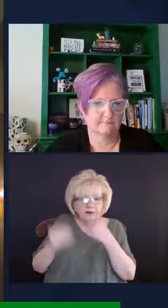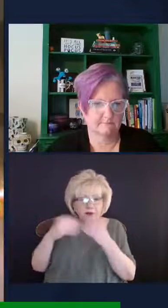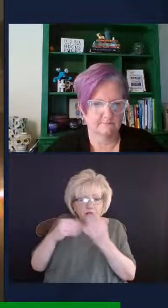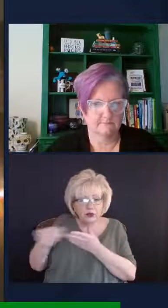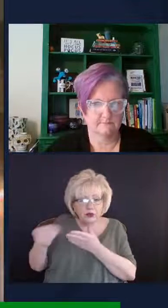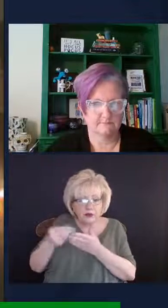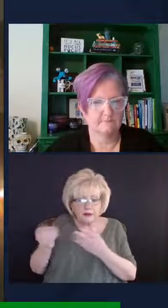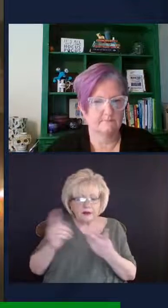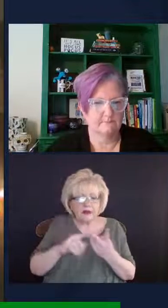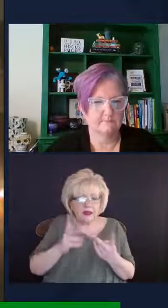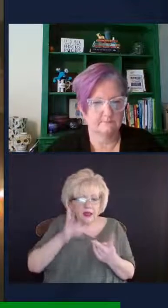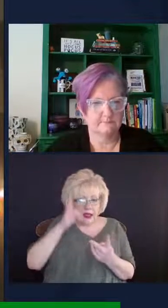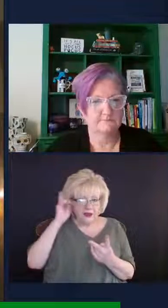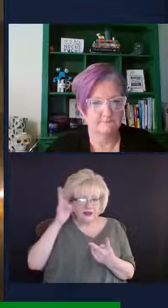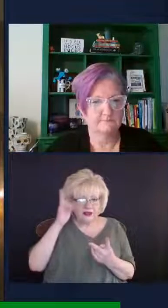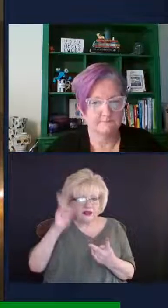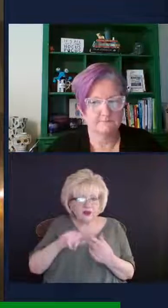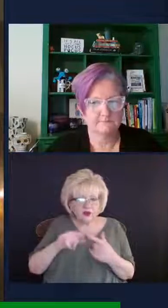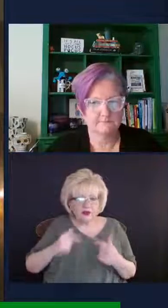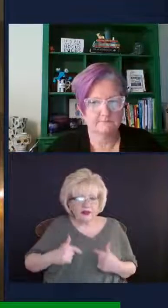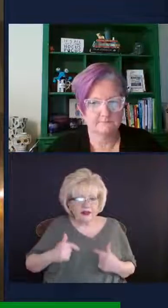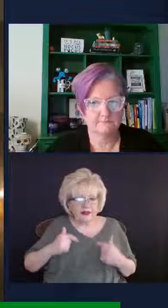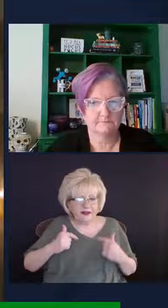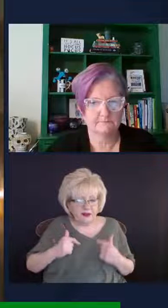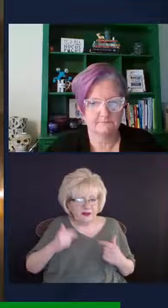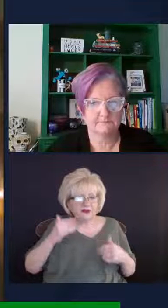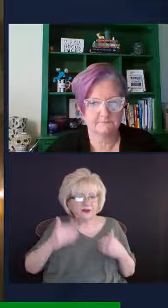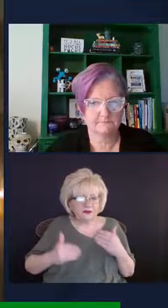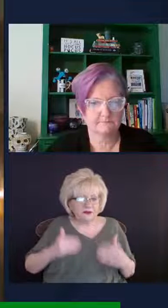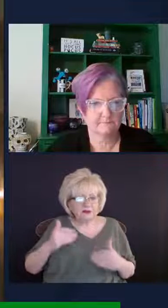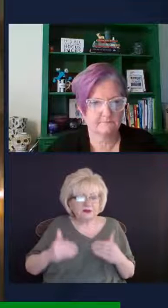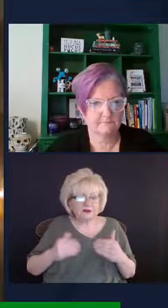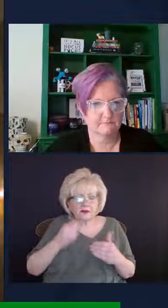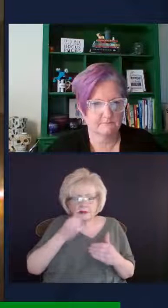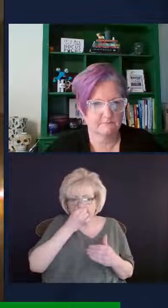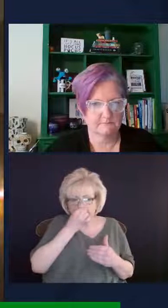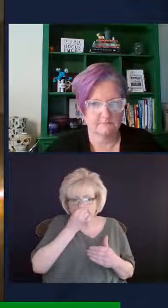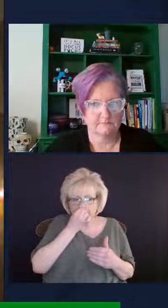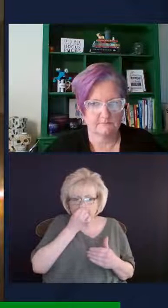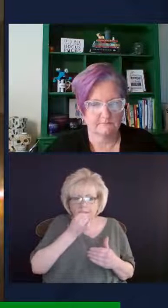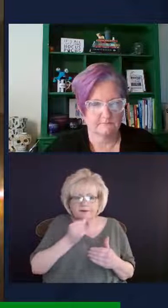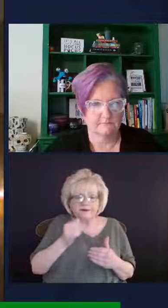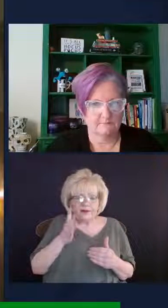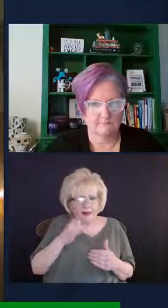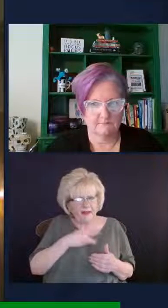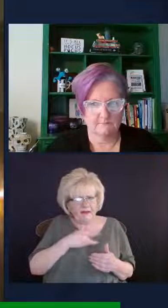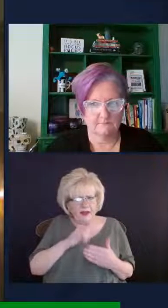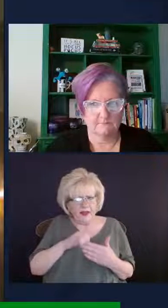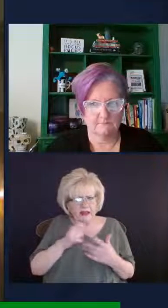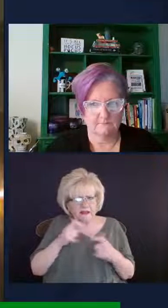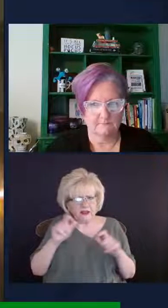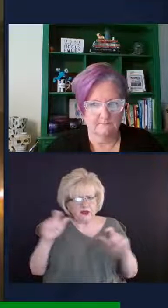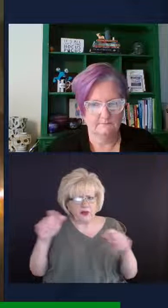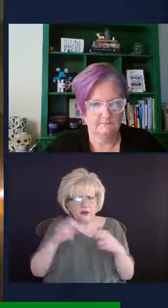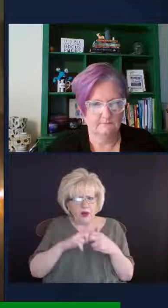just live their lives. And I think it's a great problem that